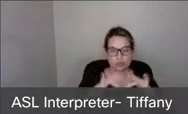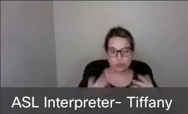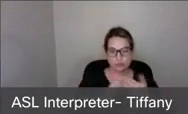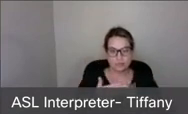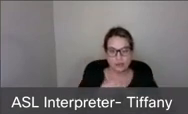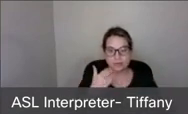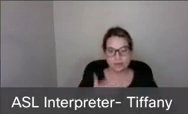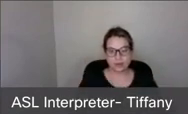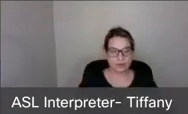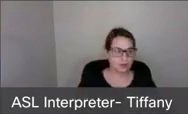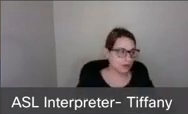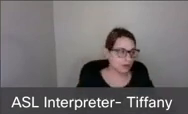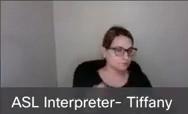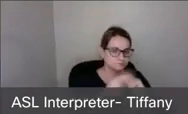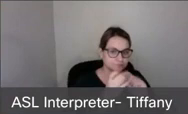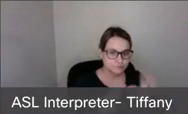Thank you.